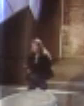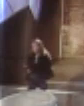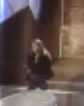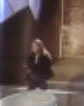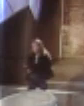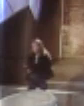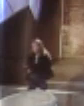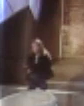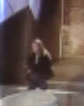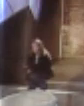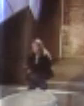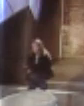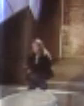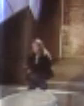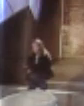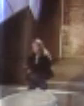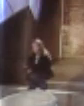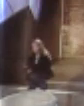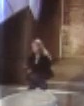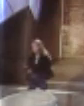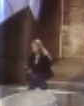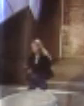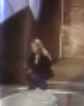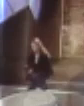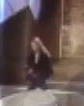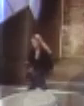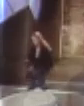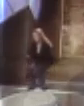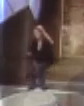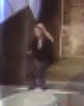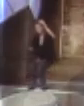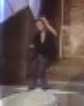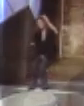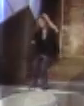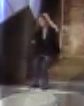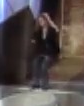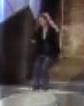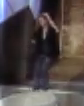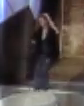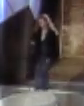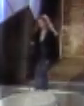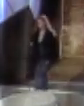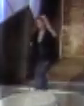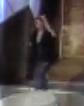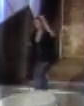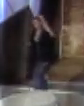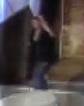right and the young man walks around the room Rocking The Carriage up and down lights out